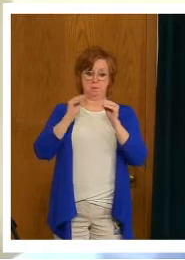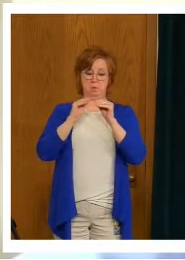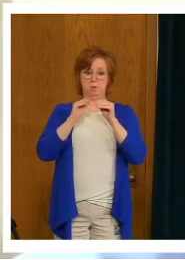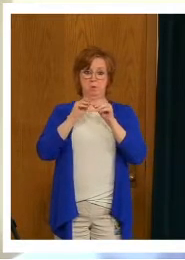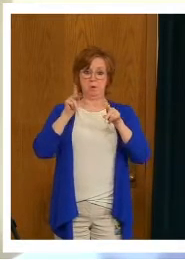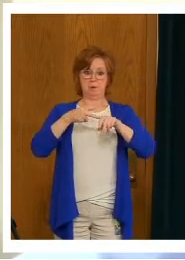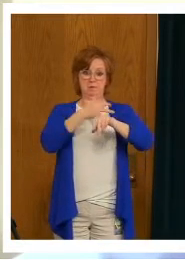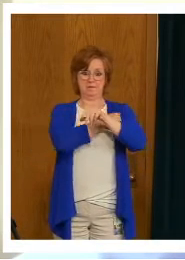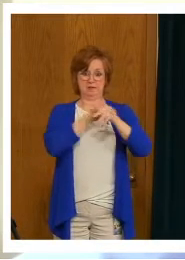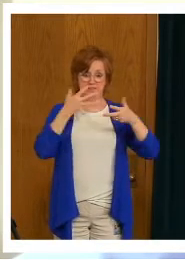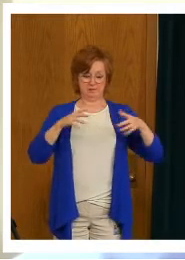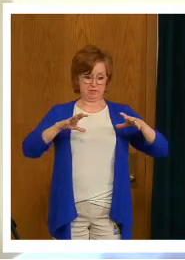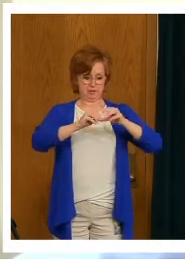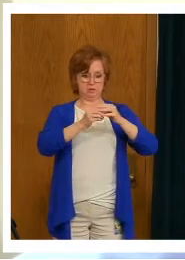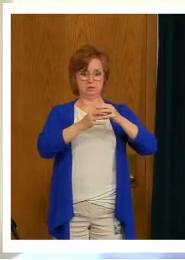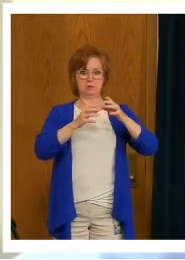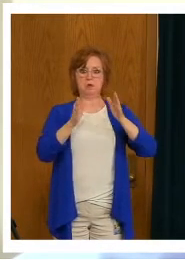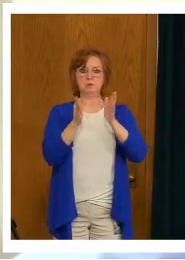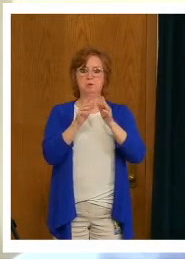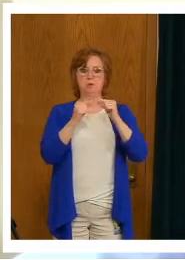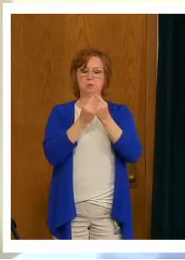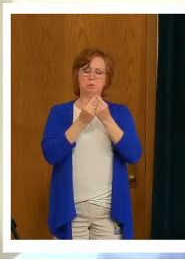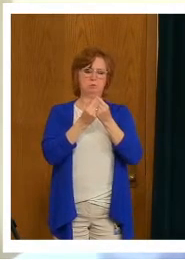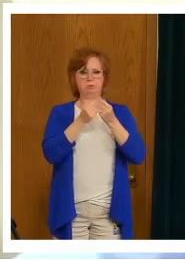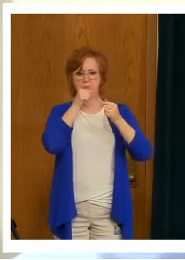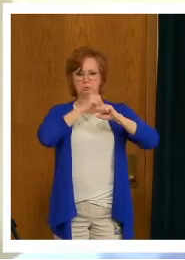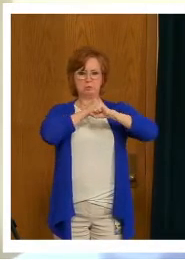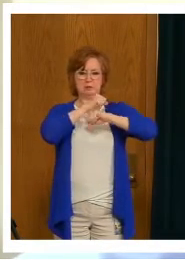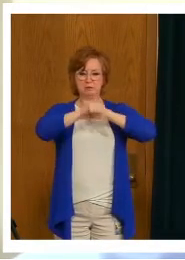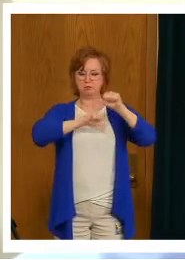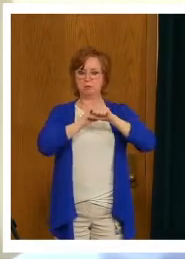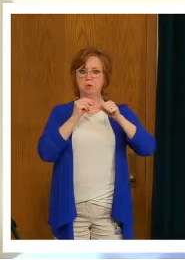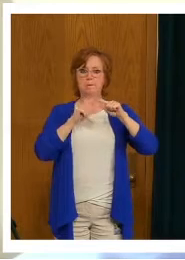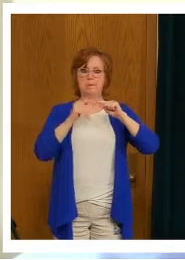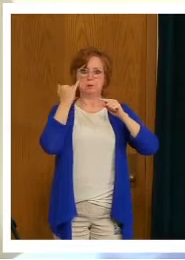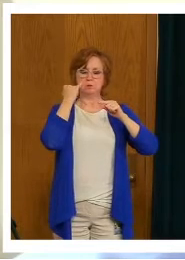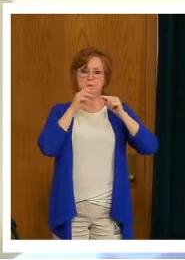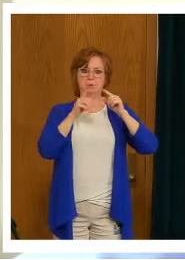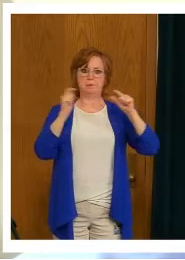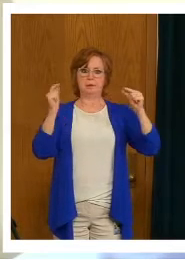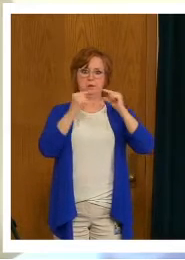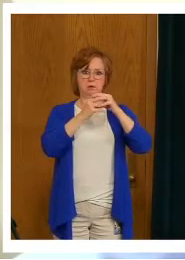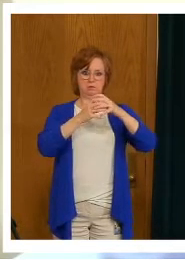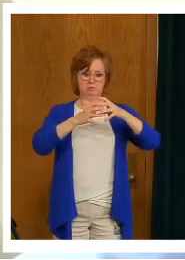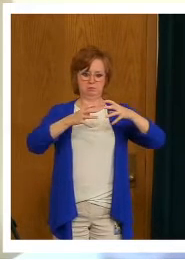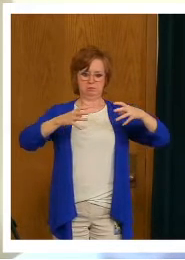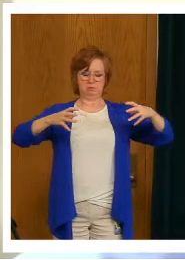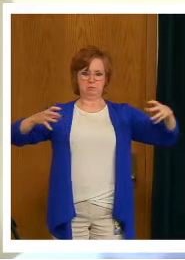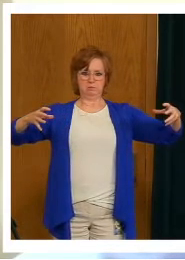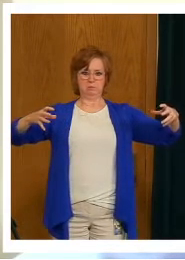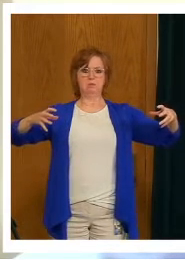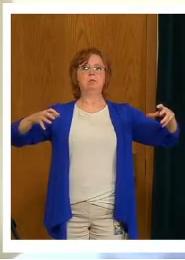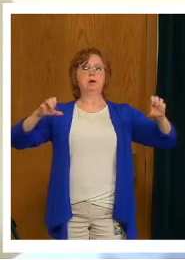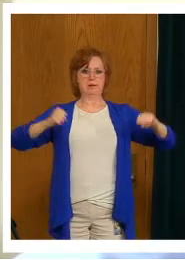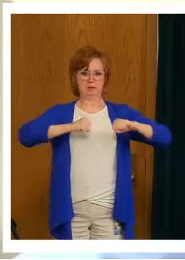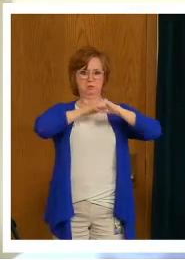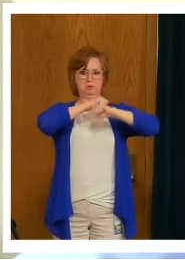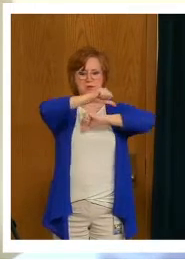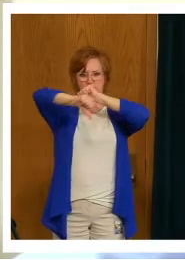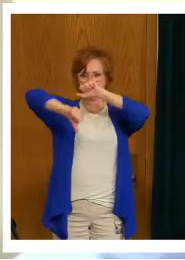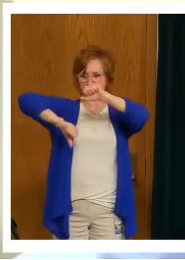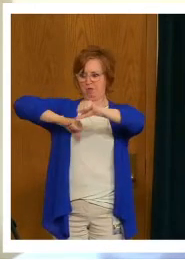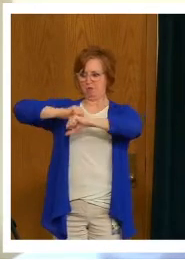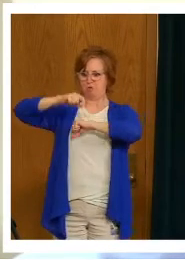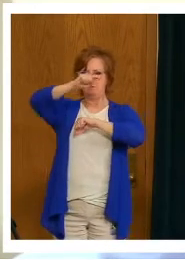that protects the very few people who, for some reason, may have been vaccinated and may not mount a full immune response. So I think it is critical